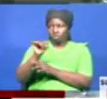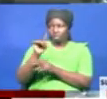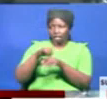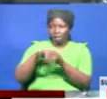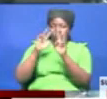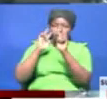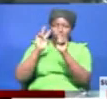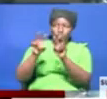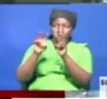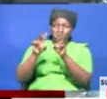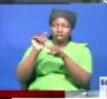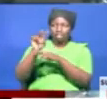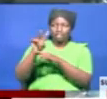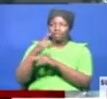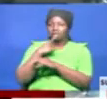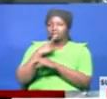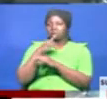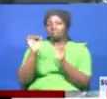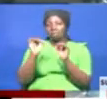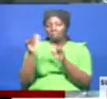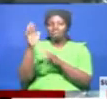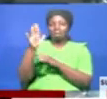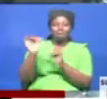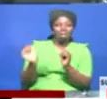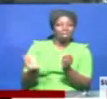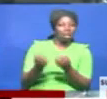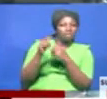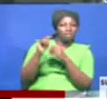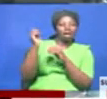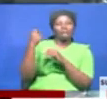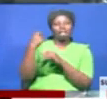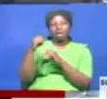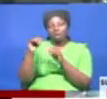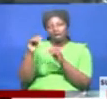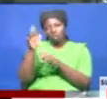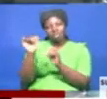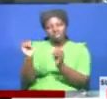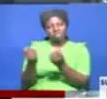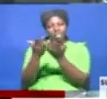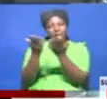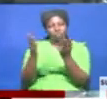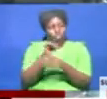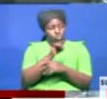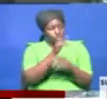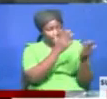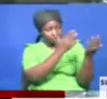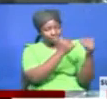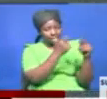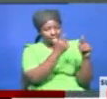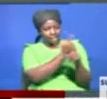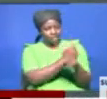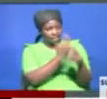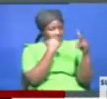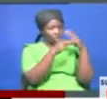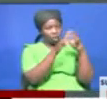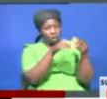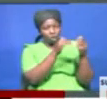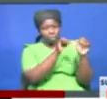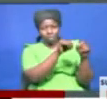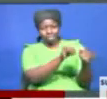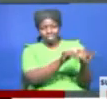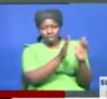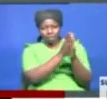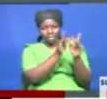say, "God save Kenya, God save, save them." Are you expecting a divergent view, or will they stick? Or what is likely to happen? Three things. That